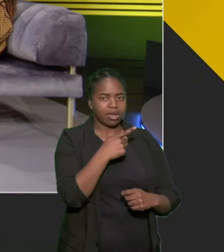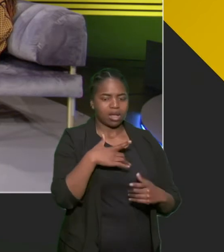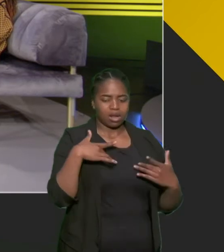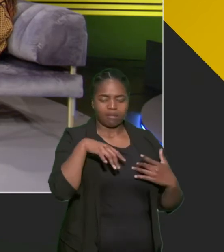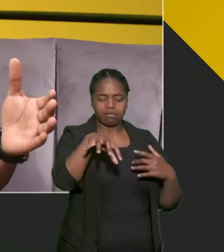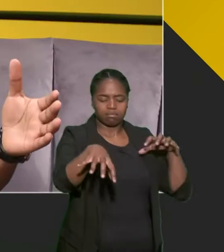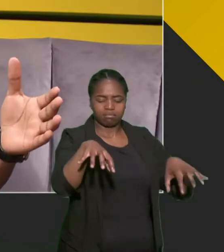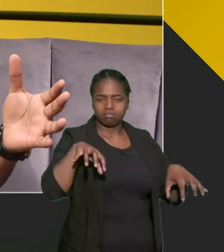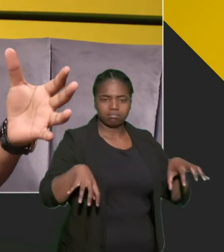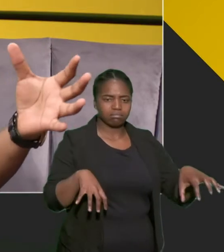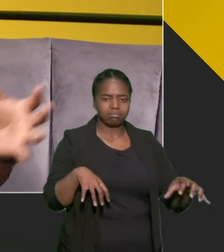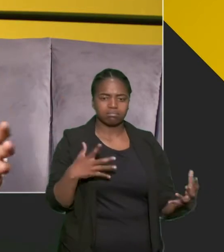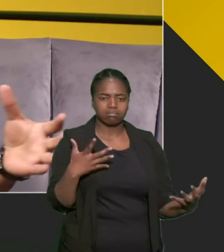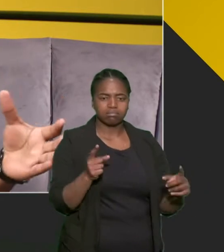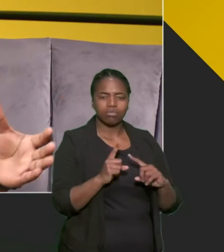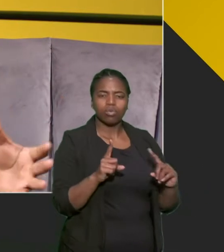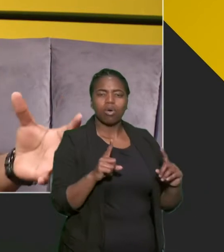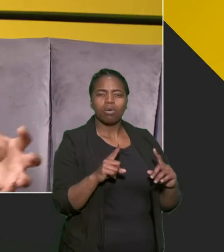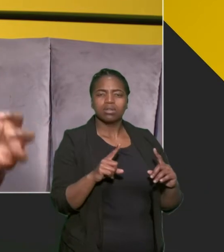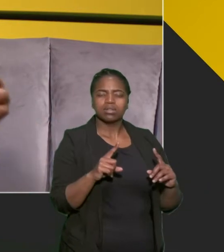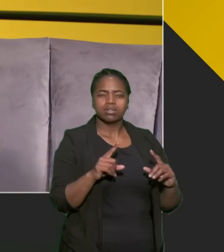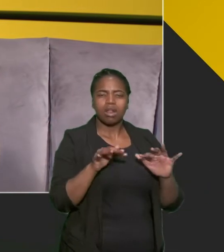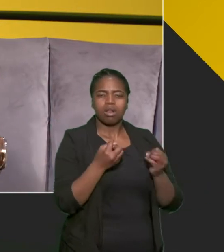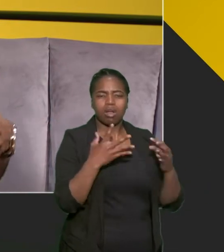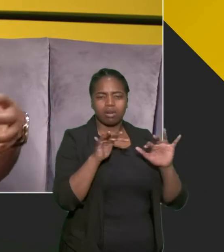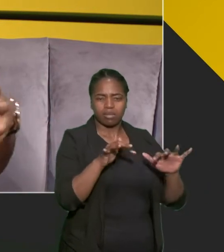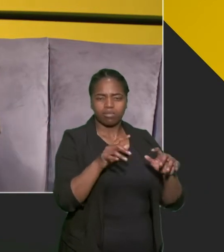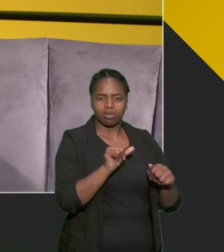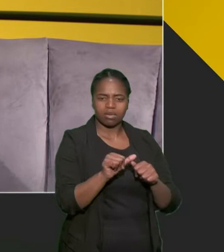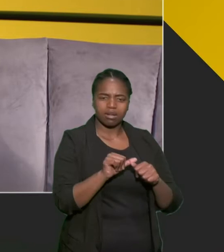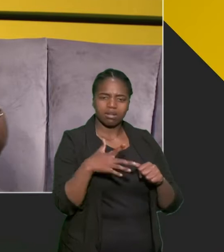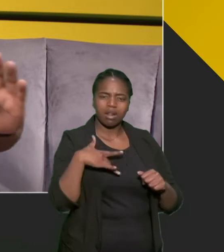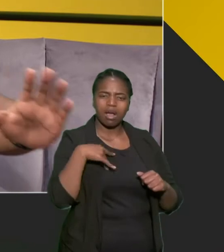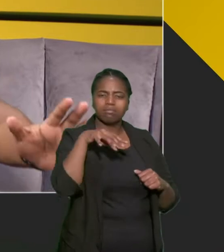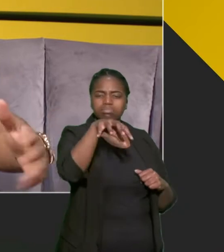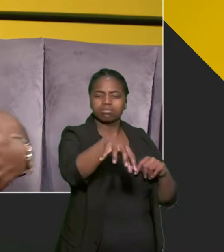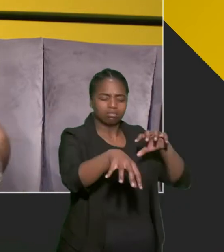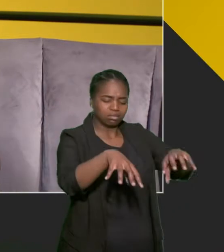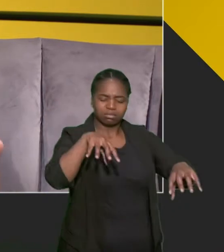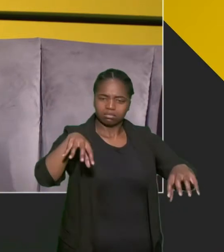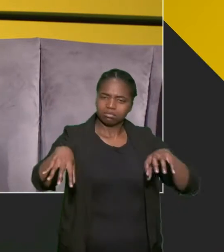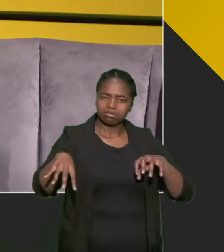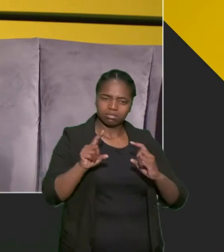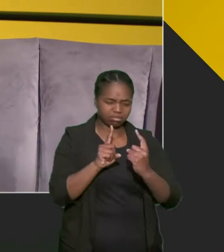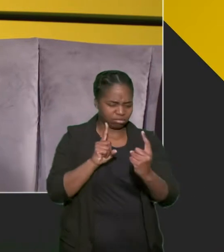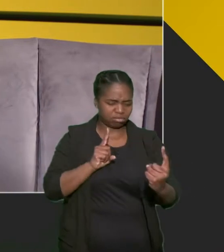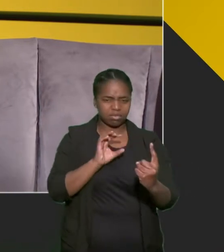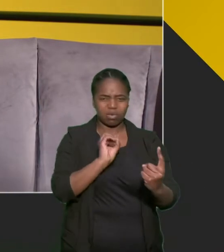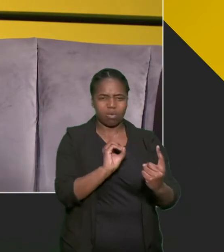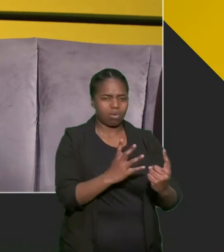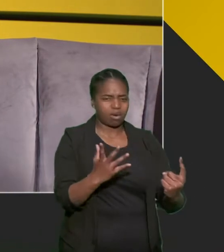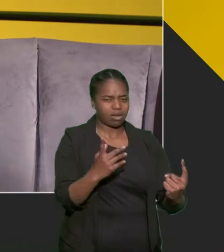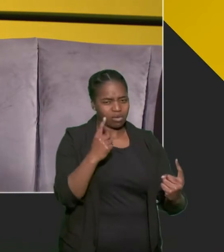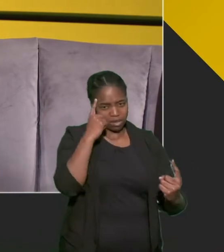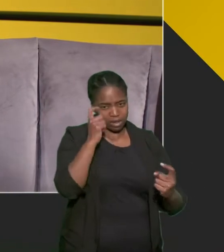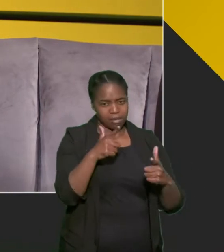that there's no crowding, there's not a lot of people in one space? Because in Makaya, man, there's a lot of distance, there's a lot of movement. I wouldn't think that it would be